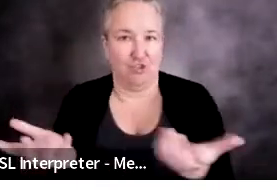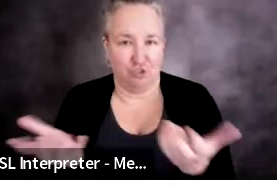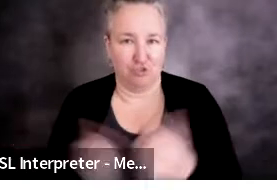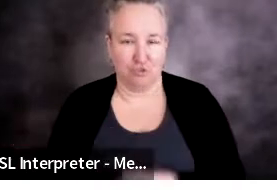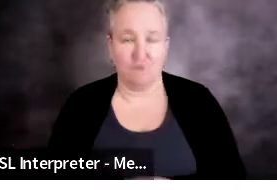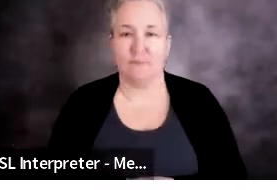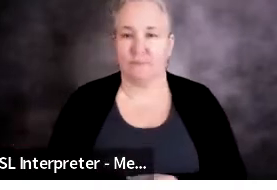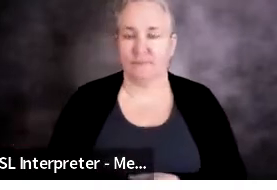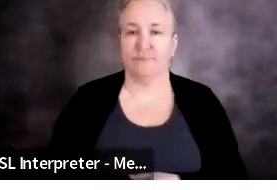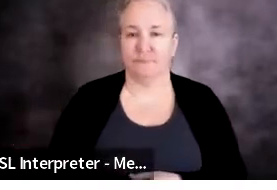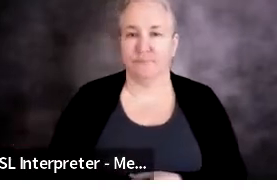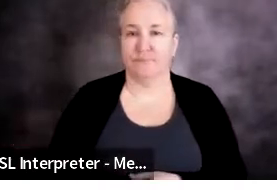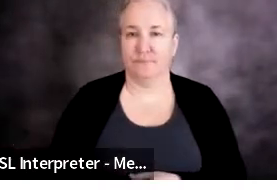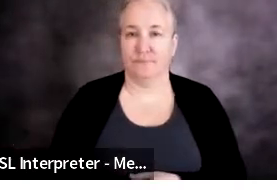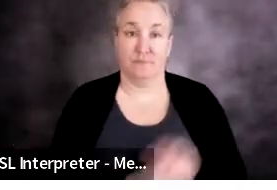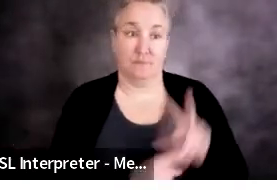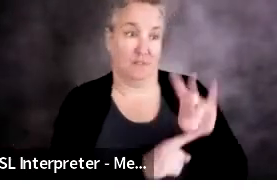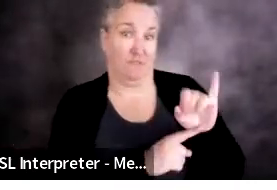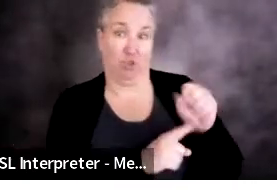This change in the